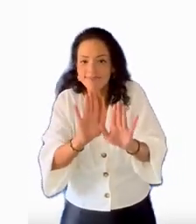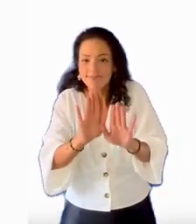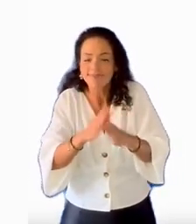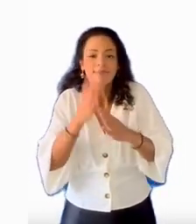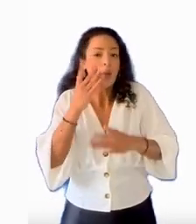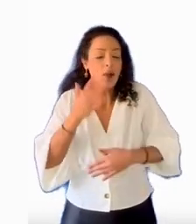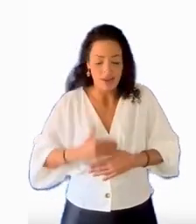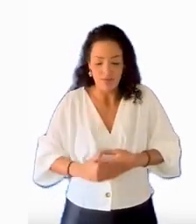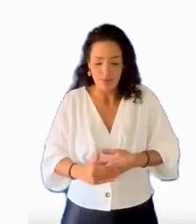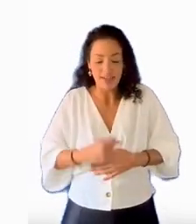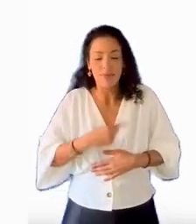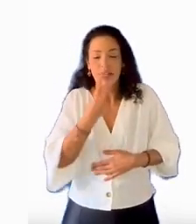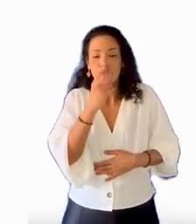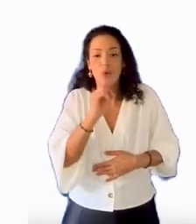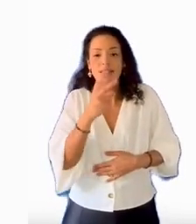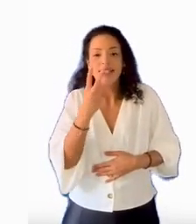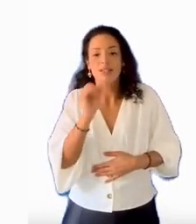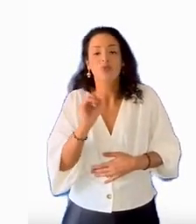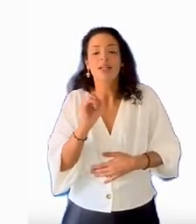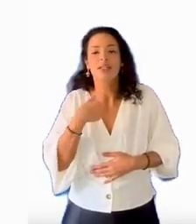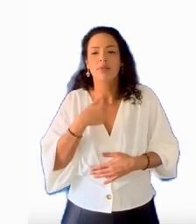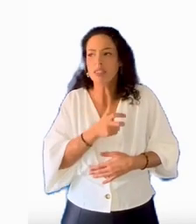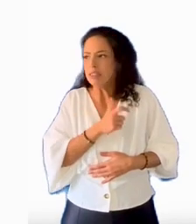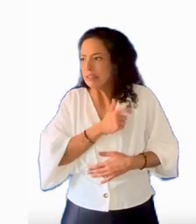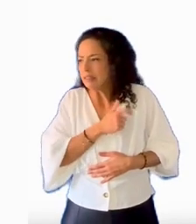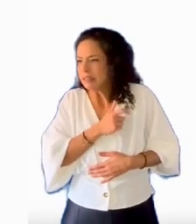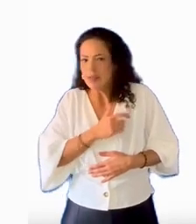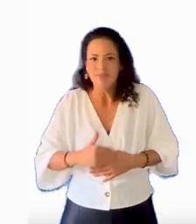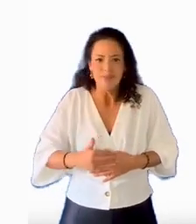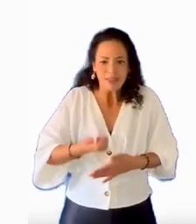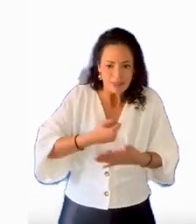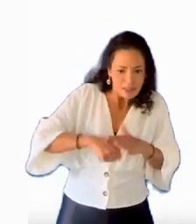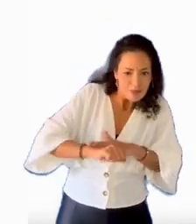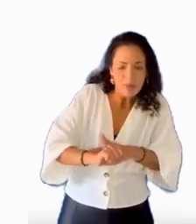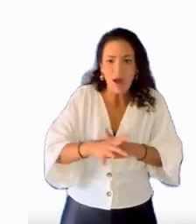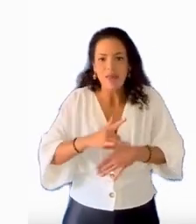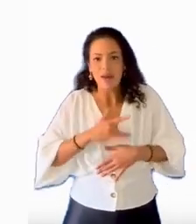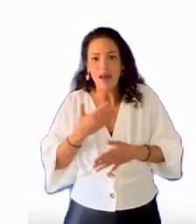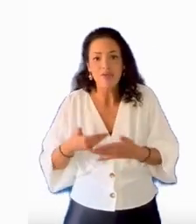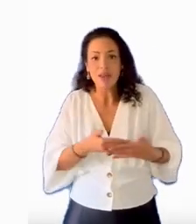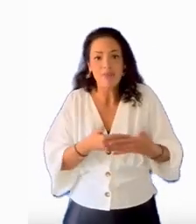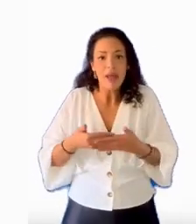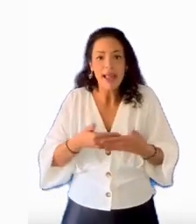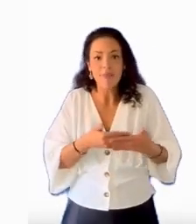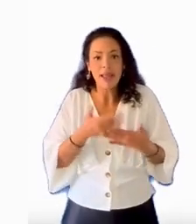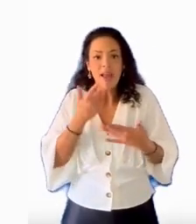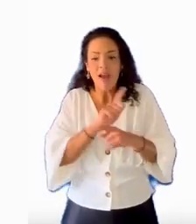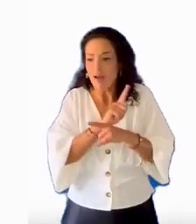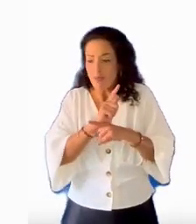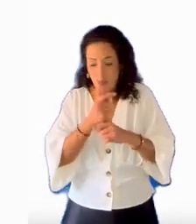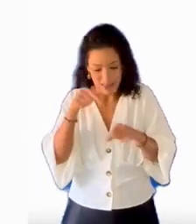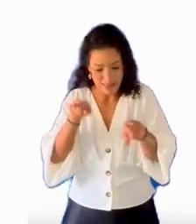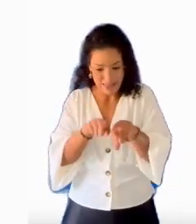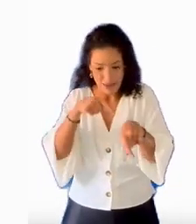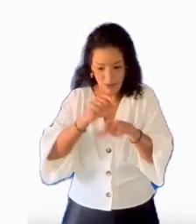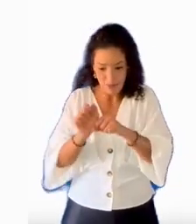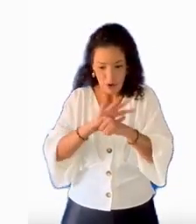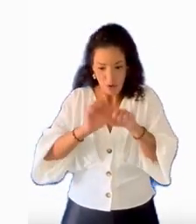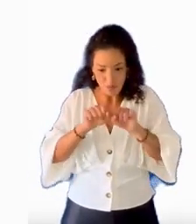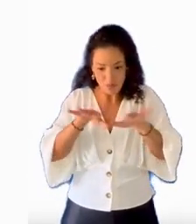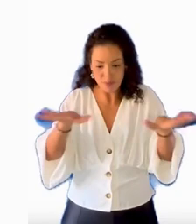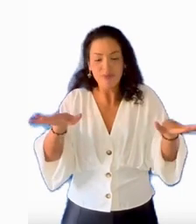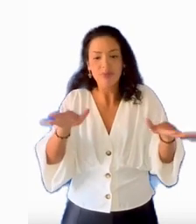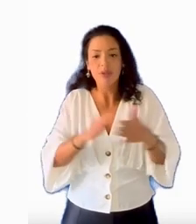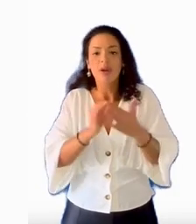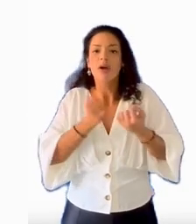When I was pregnant in 2020, I was anxious about both the pregnancy, birth, and life with a baby during and after a global pandemic. My